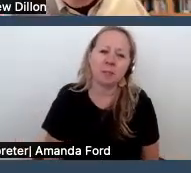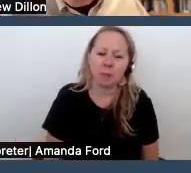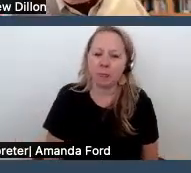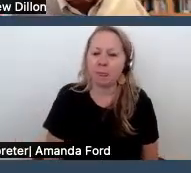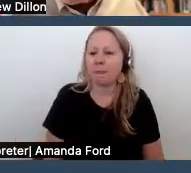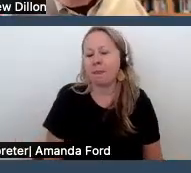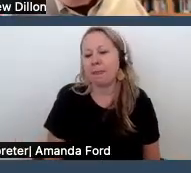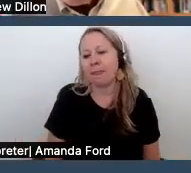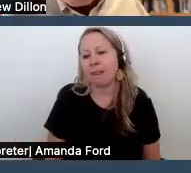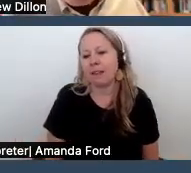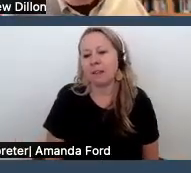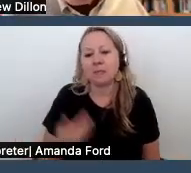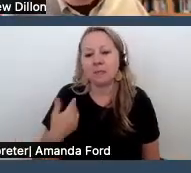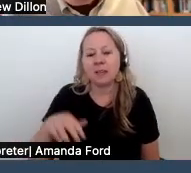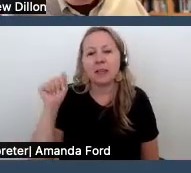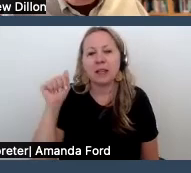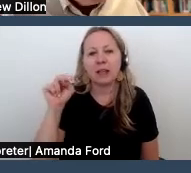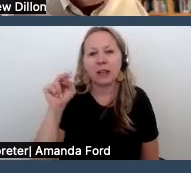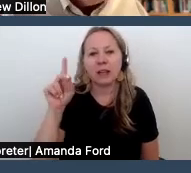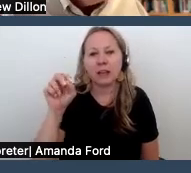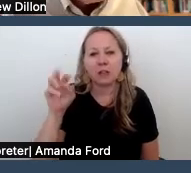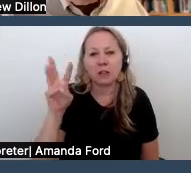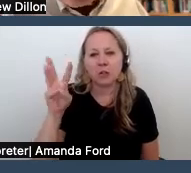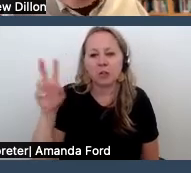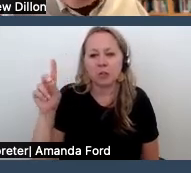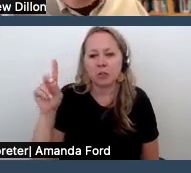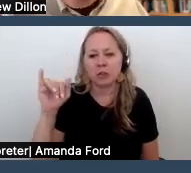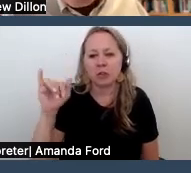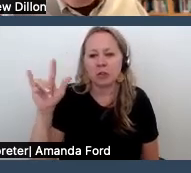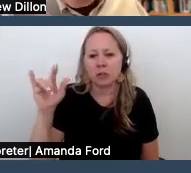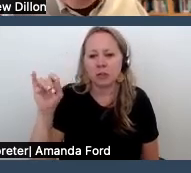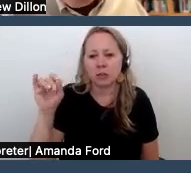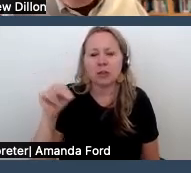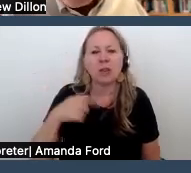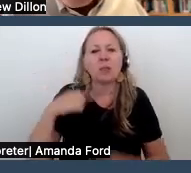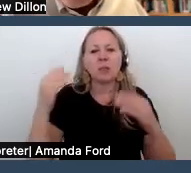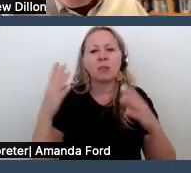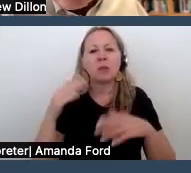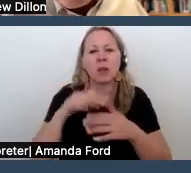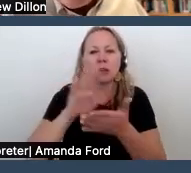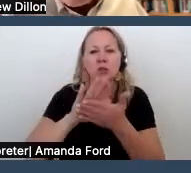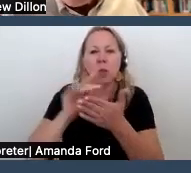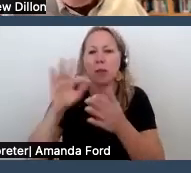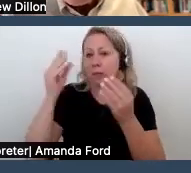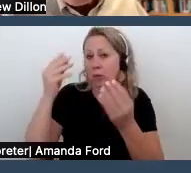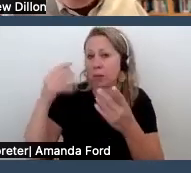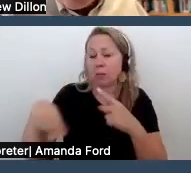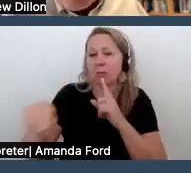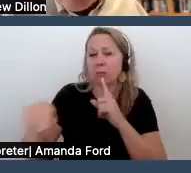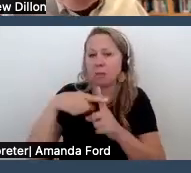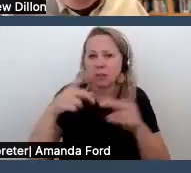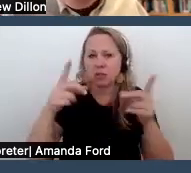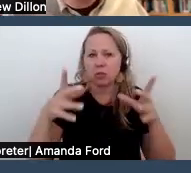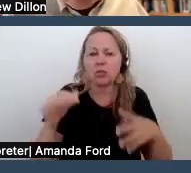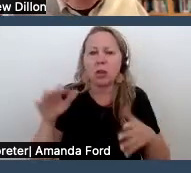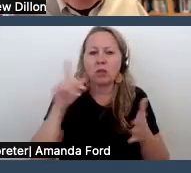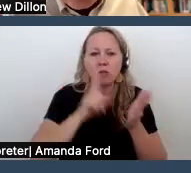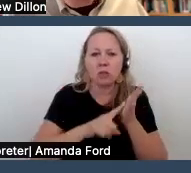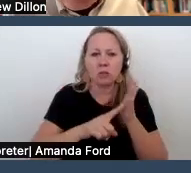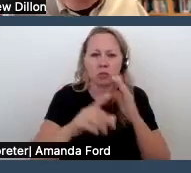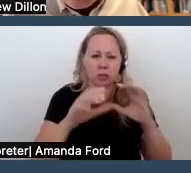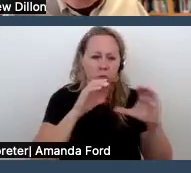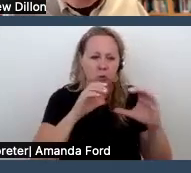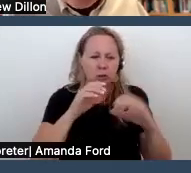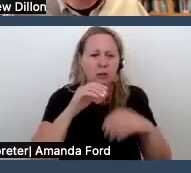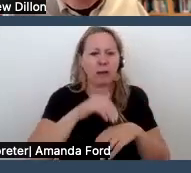I'm Andrew Dillon. I'm a professor at the School of Information, and I'm also the Director of Research Communications at